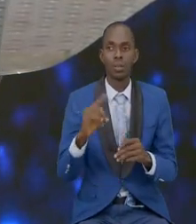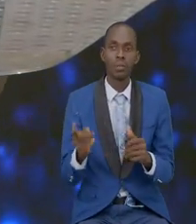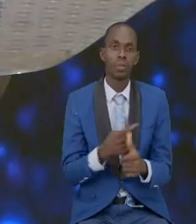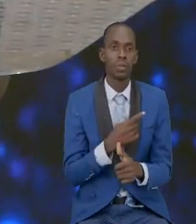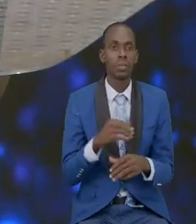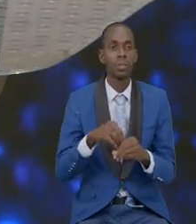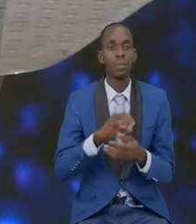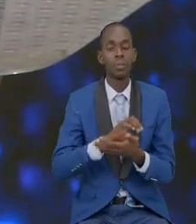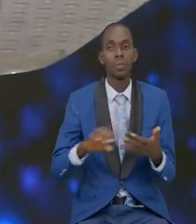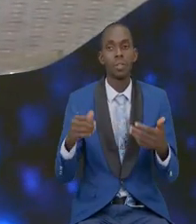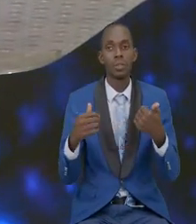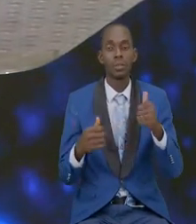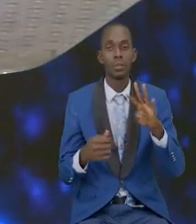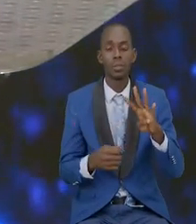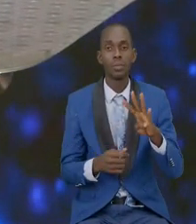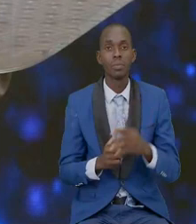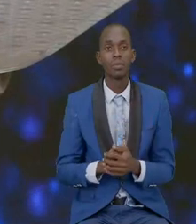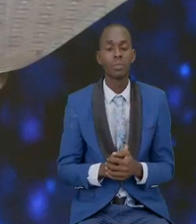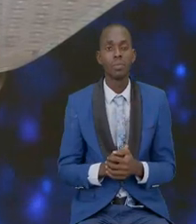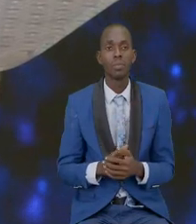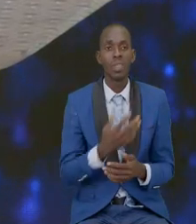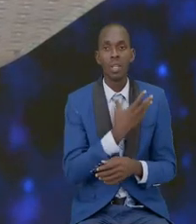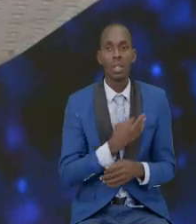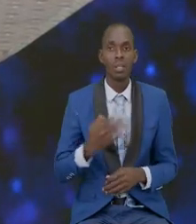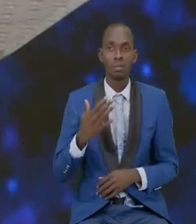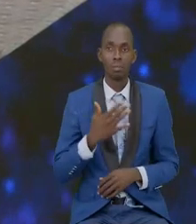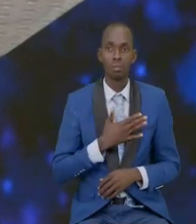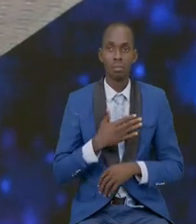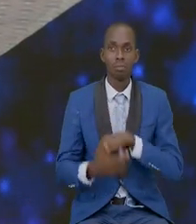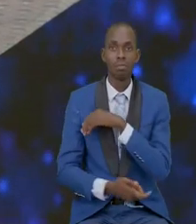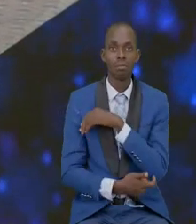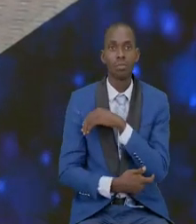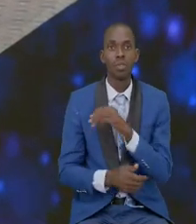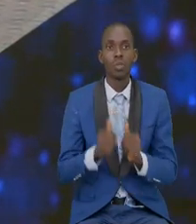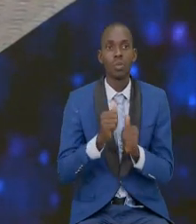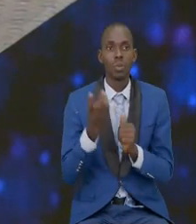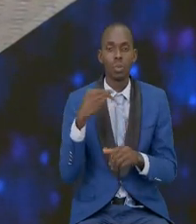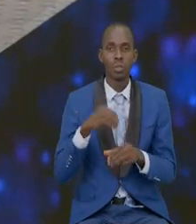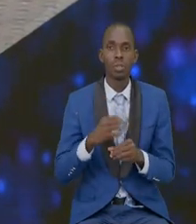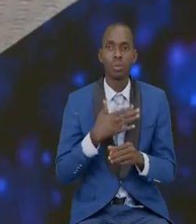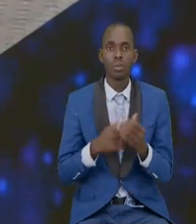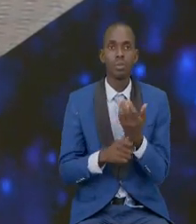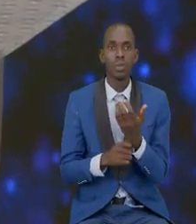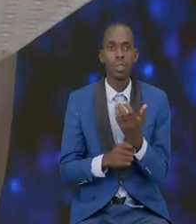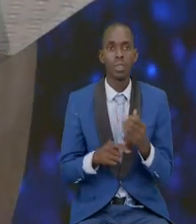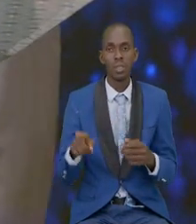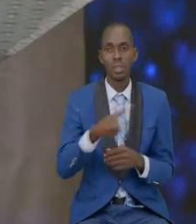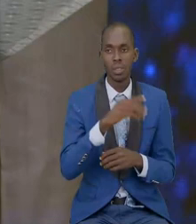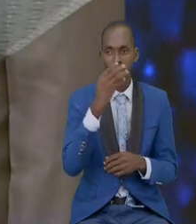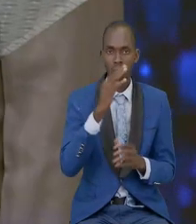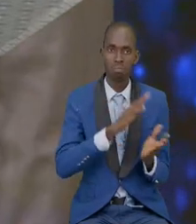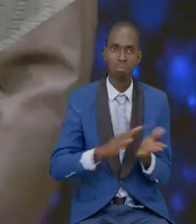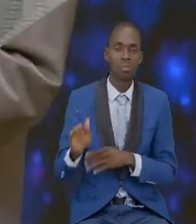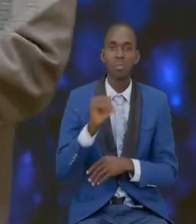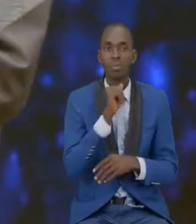Verse 14, and my temptation, which was in my flesh, ye despised